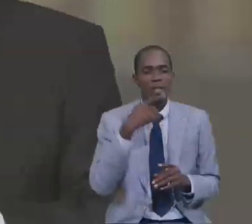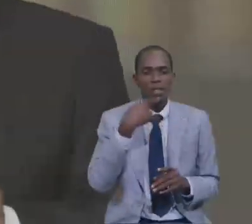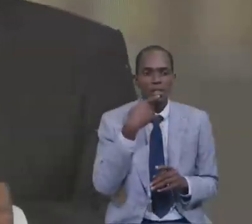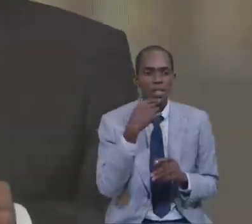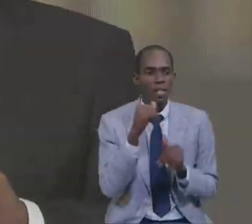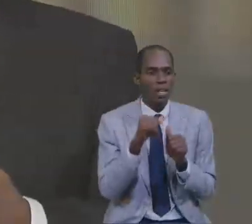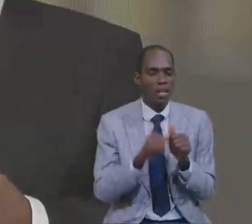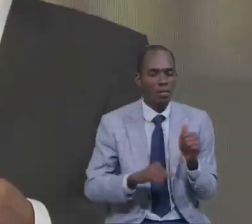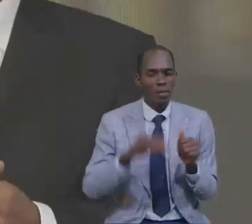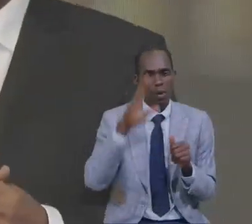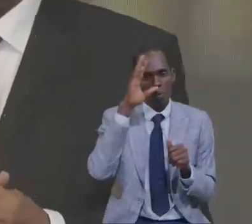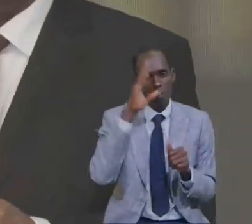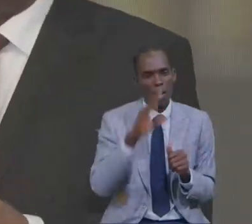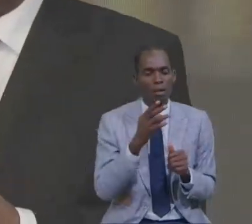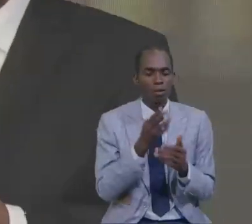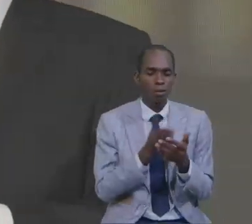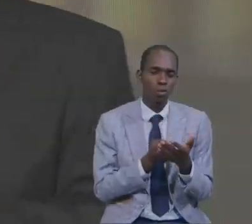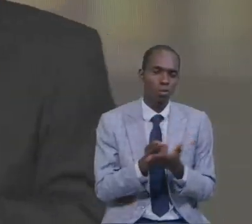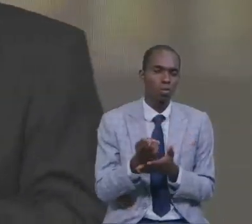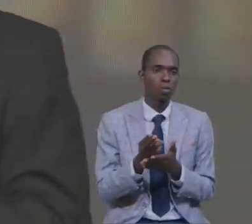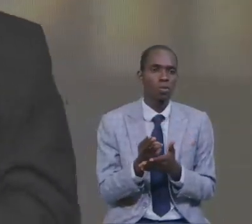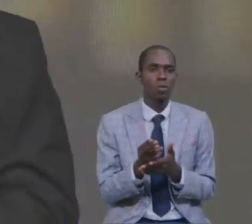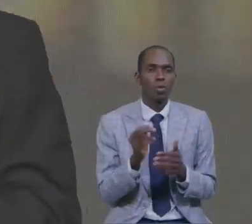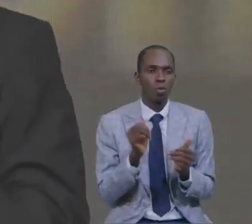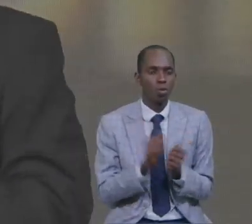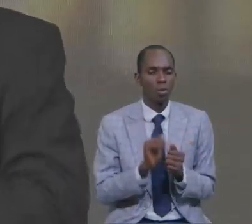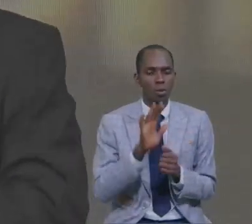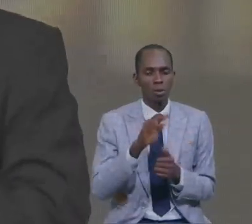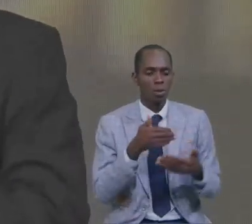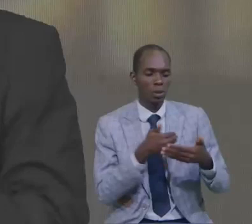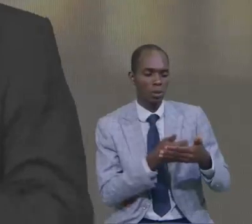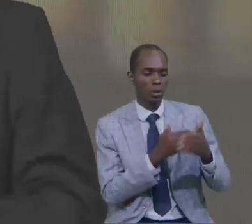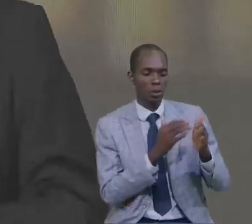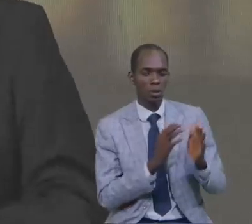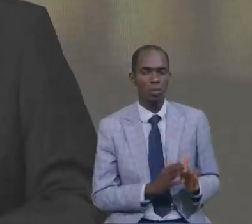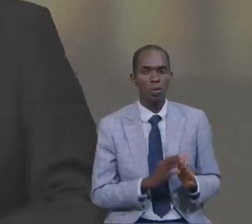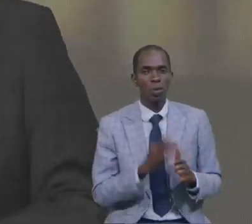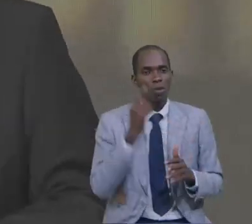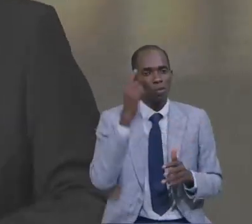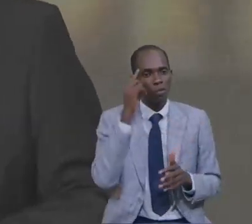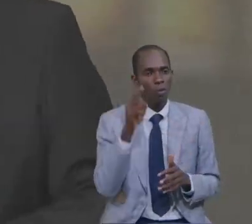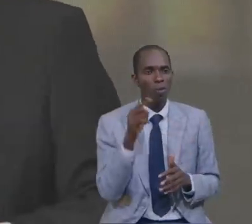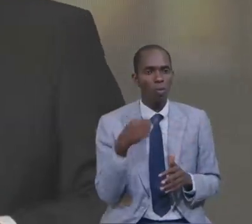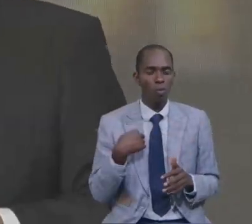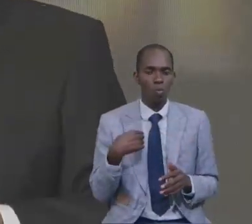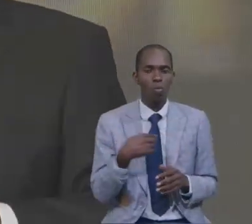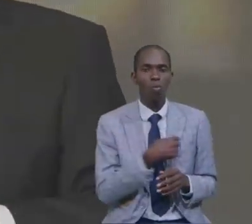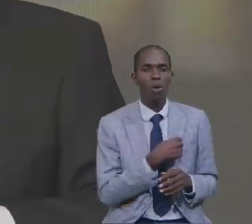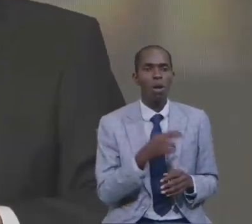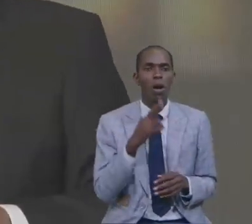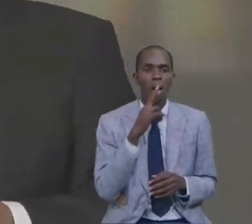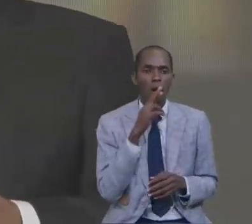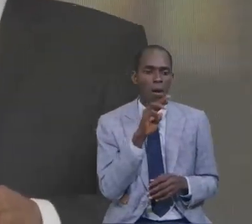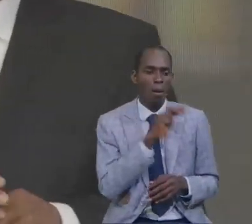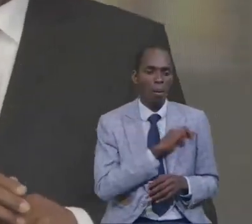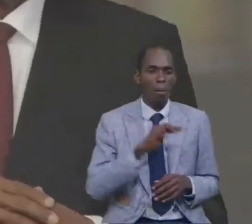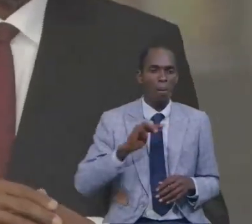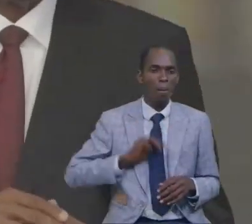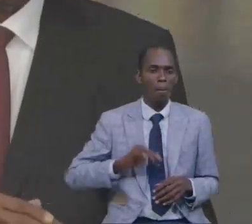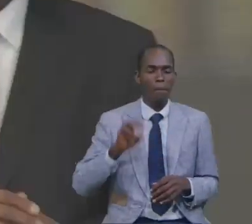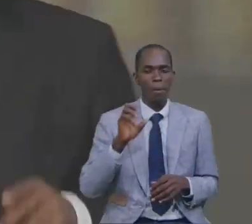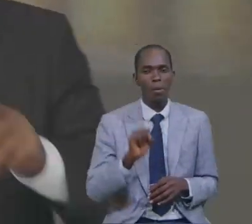For we are members one of another. Look at verse 29. In